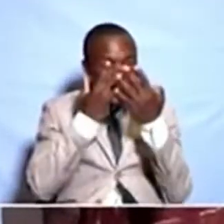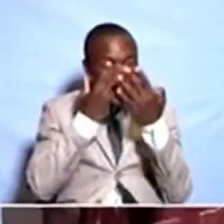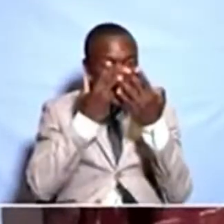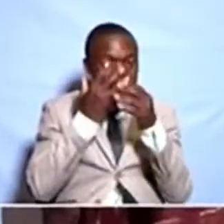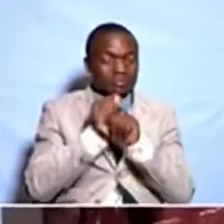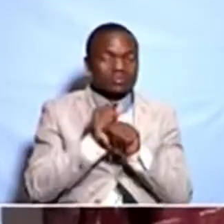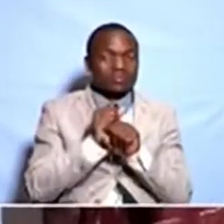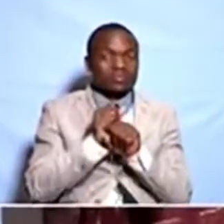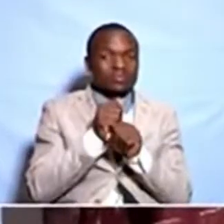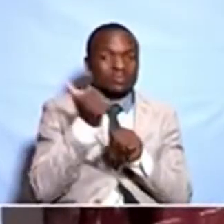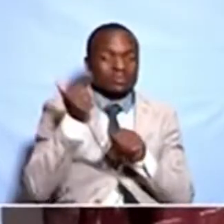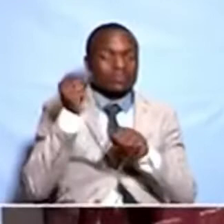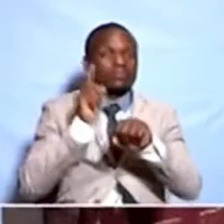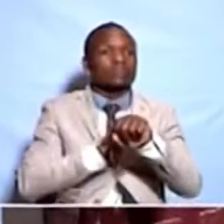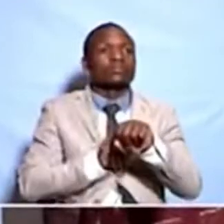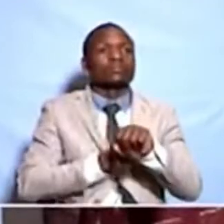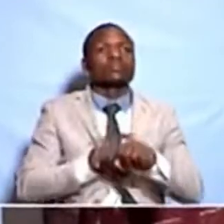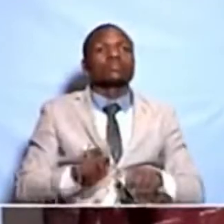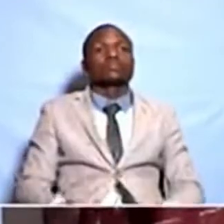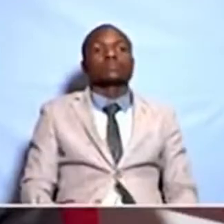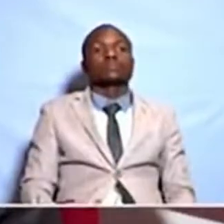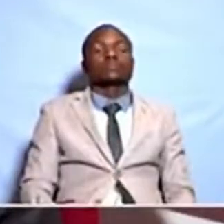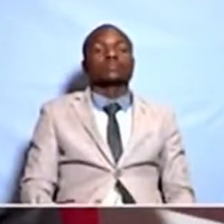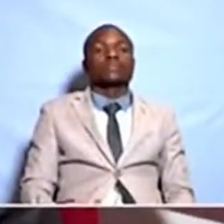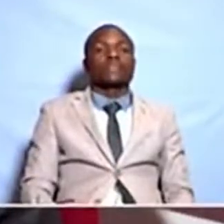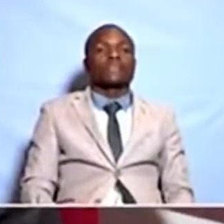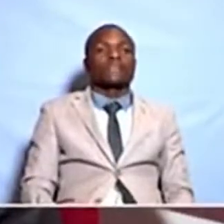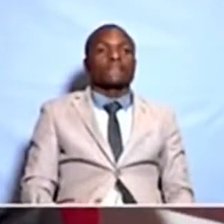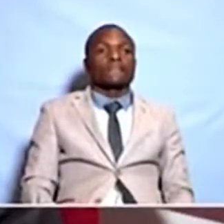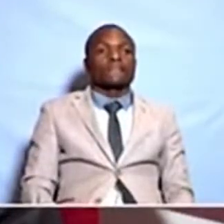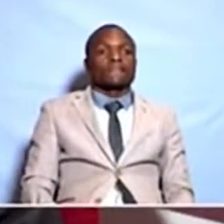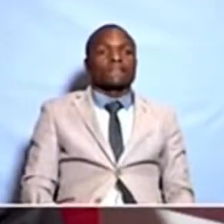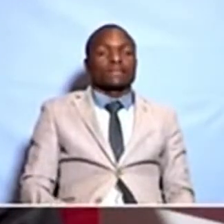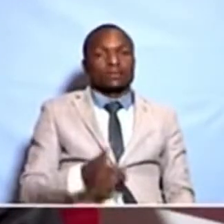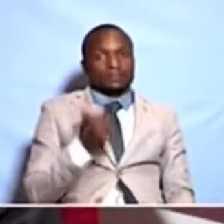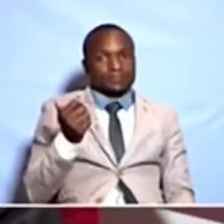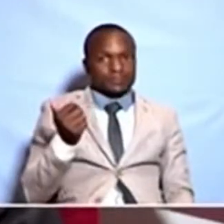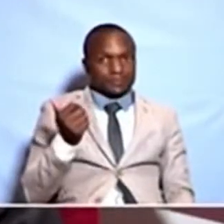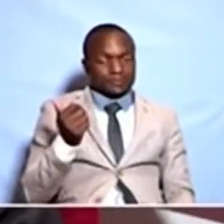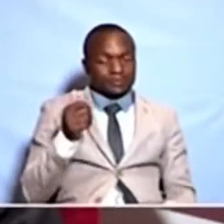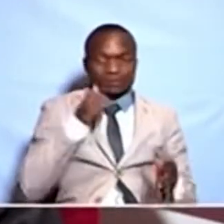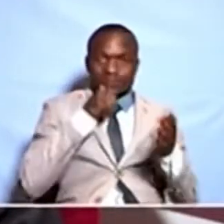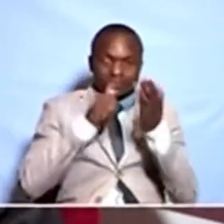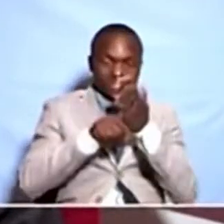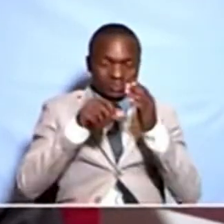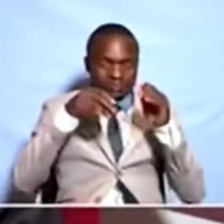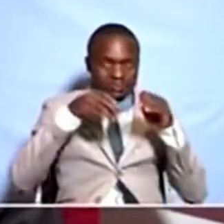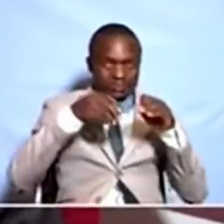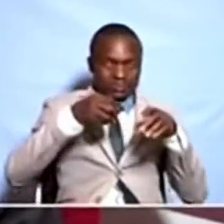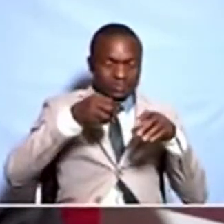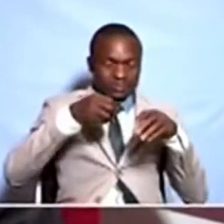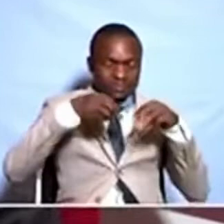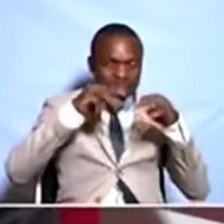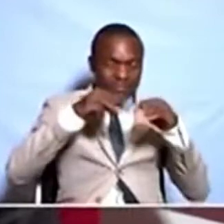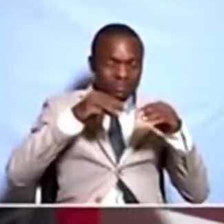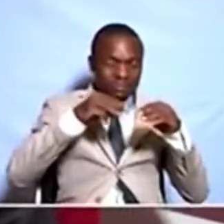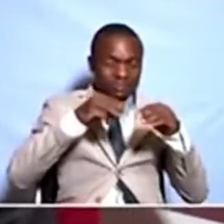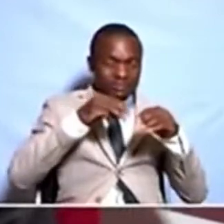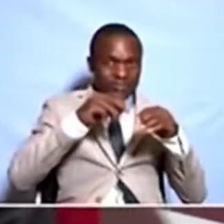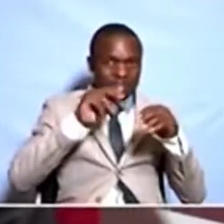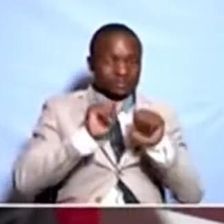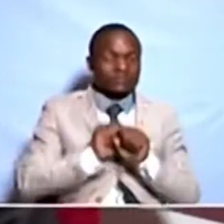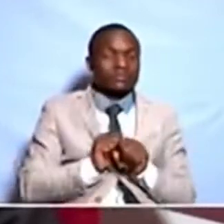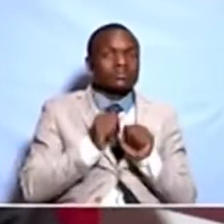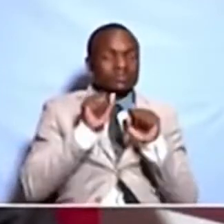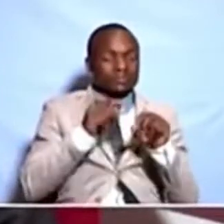stipulated period. All right. This person has a letter of sale from the second owner who did not change ownership.